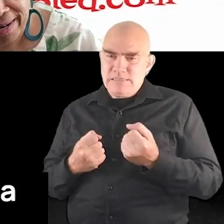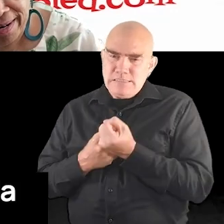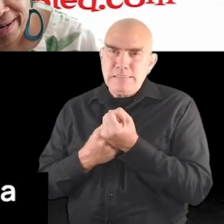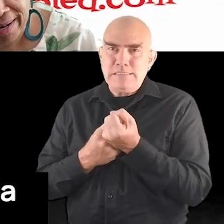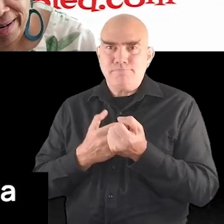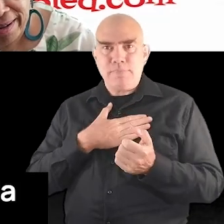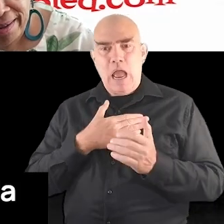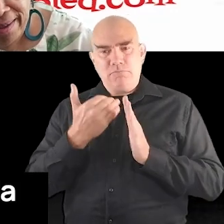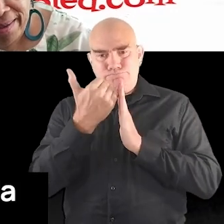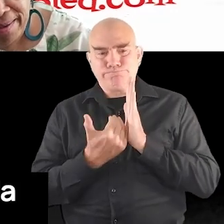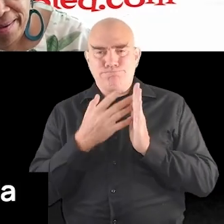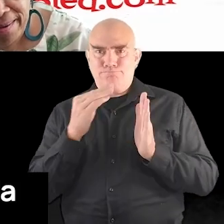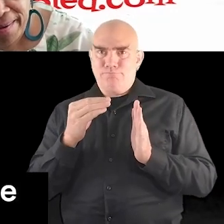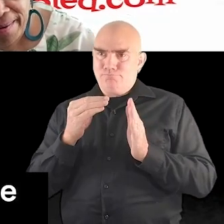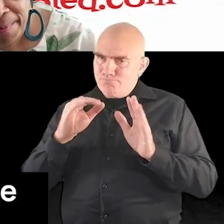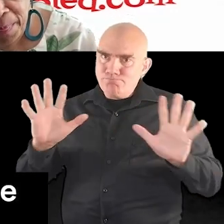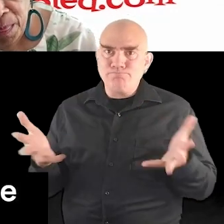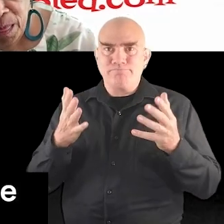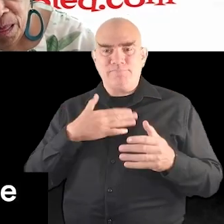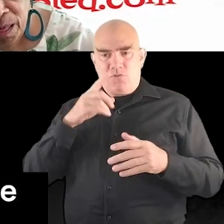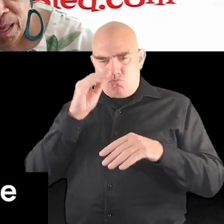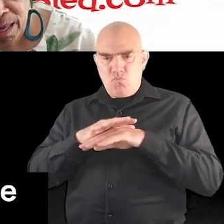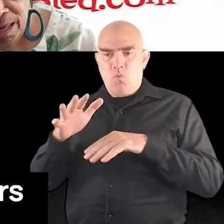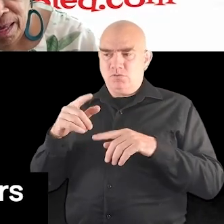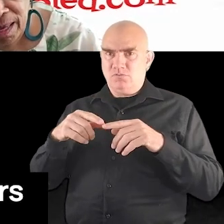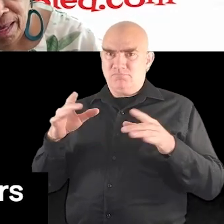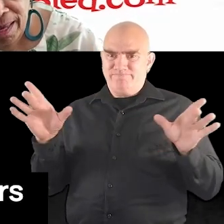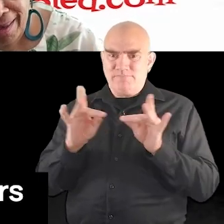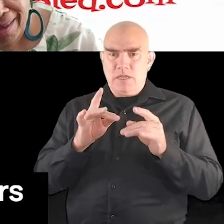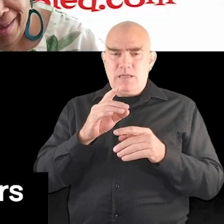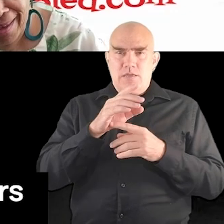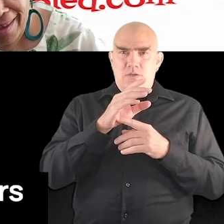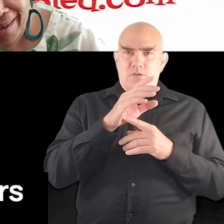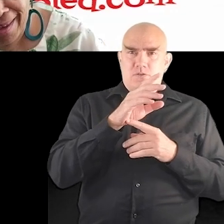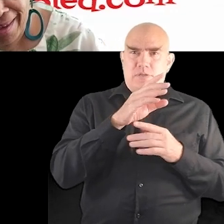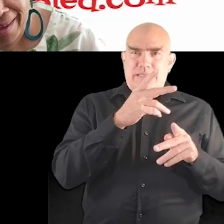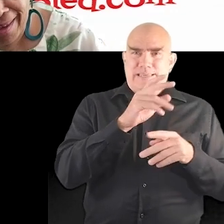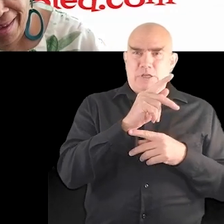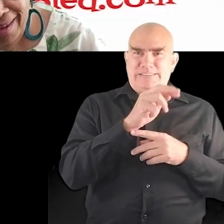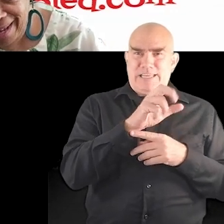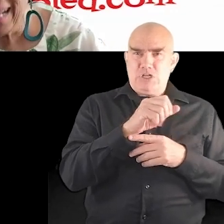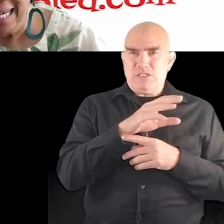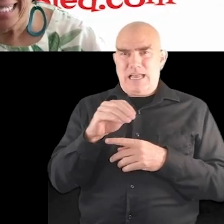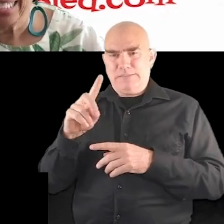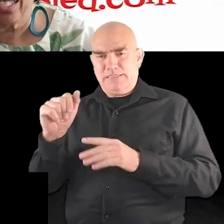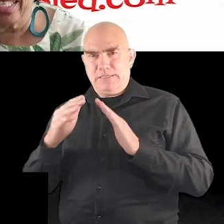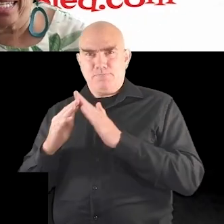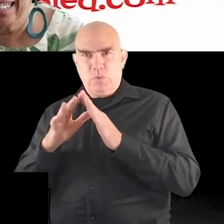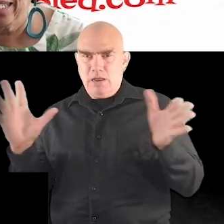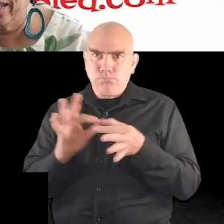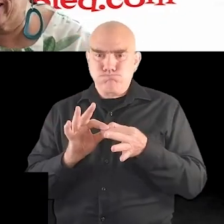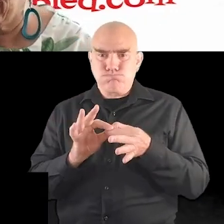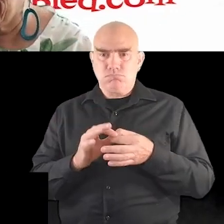to push the agenda and champion my cause to bridge the gap between direct caretakers and the disability community.